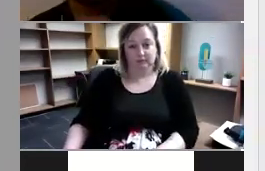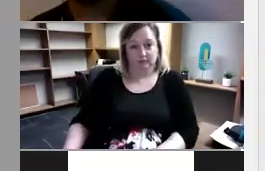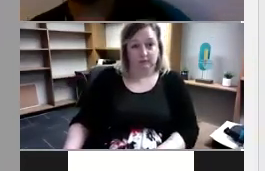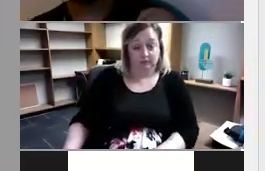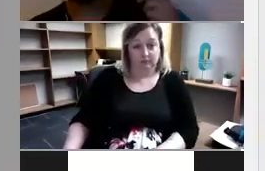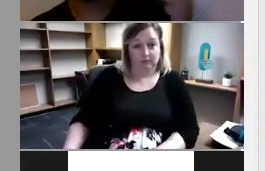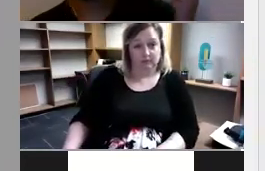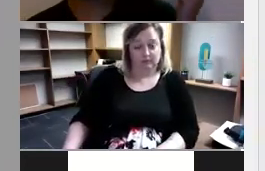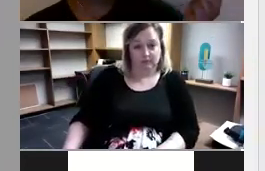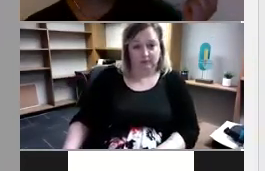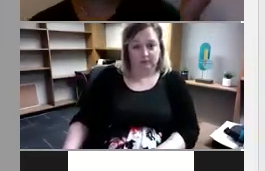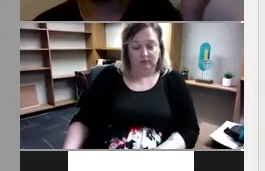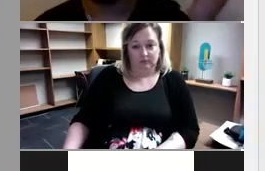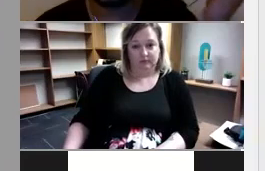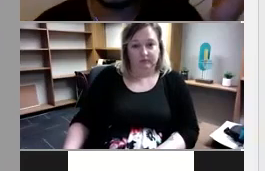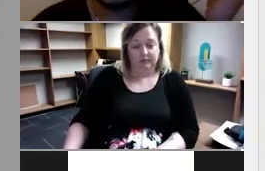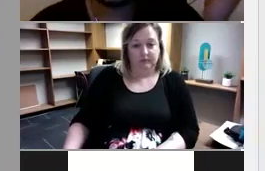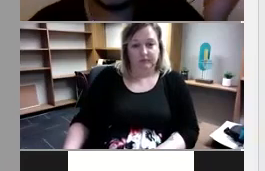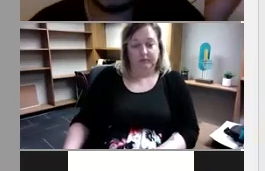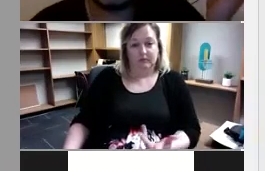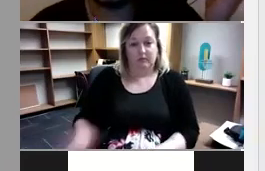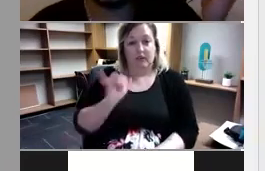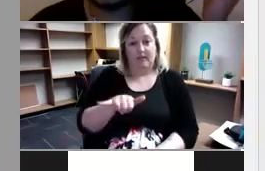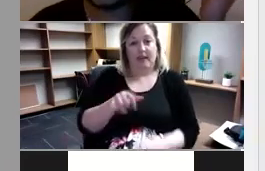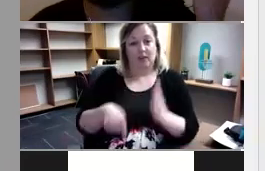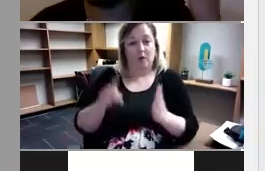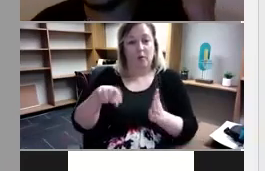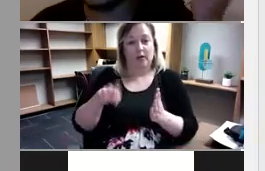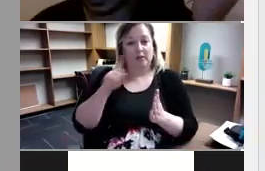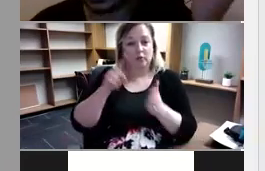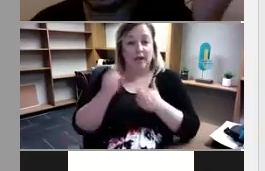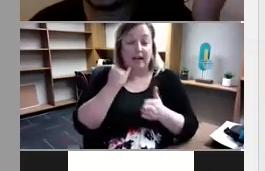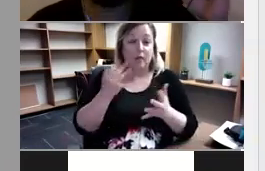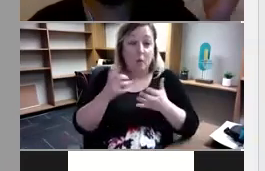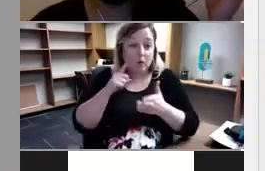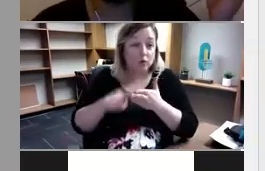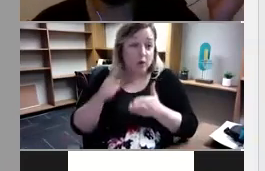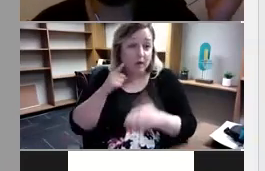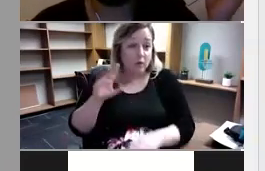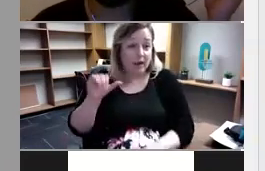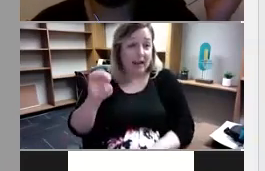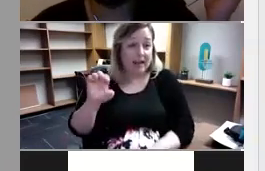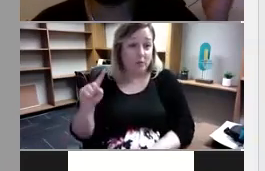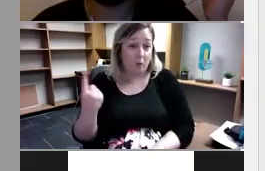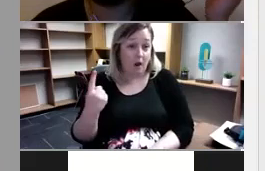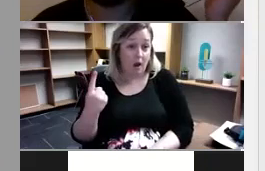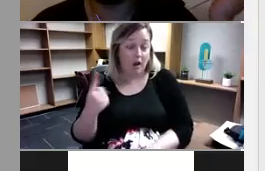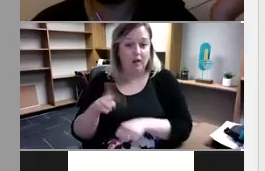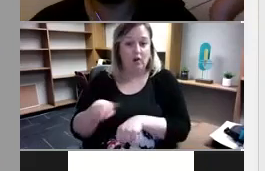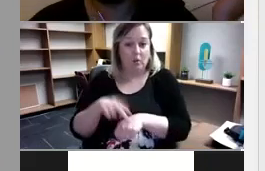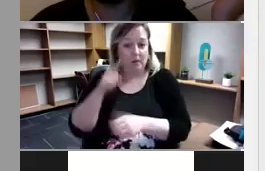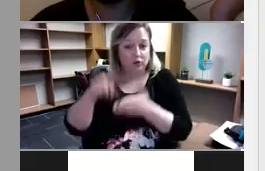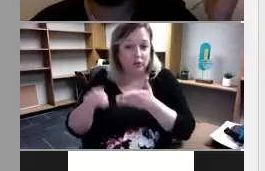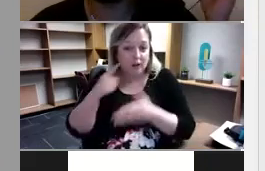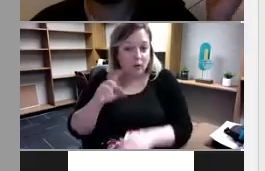Okay. So essentially that is what we need to check. So if we want to check for case 1, we usually check for the case where we